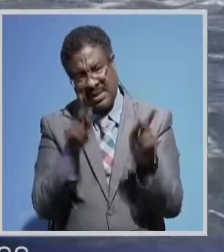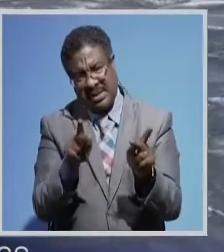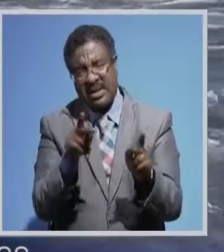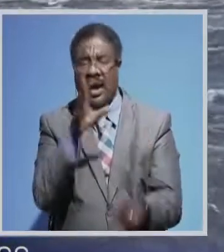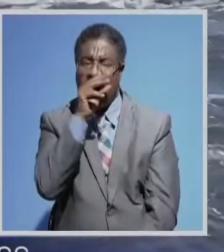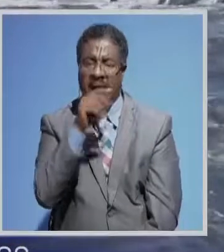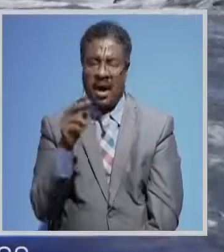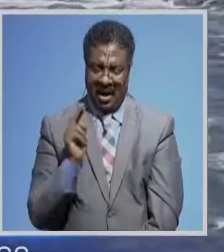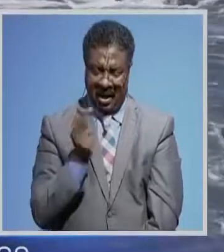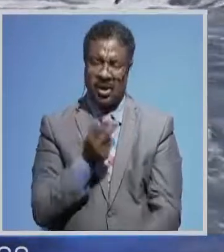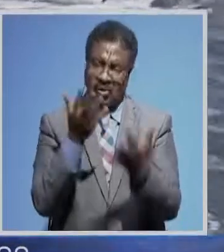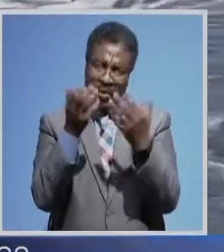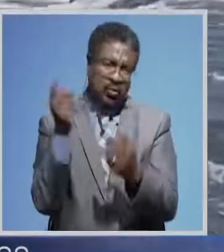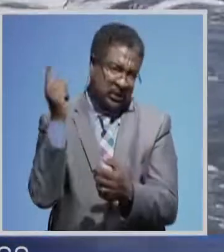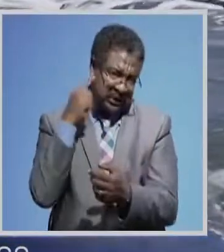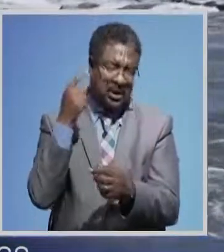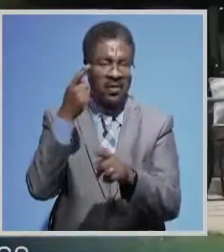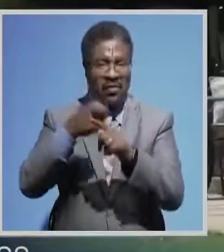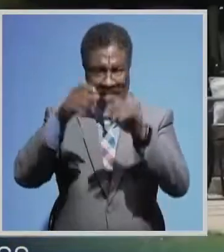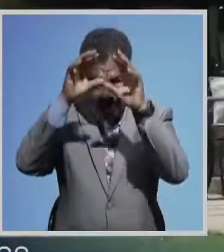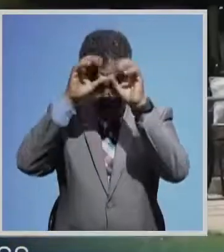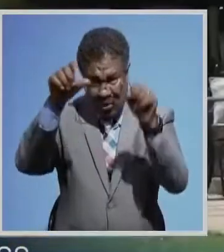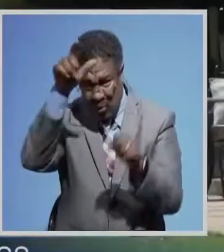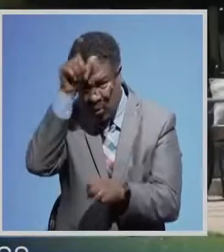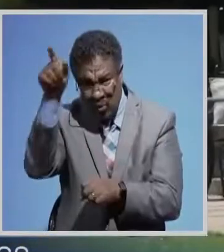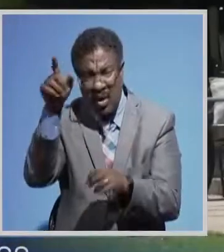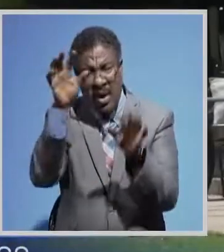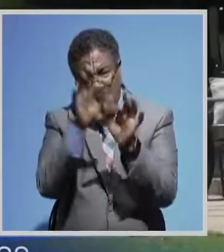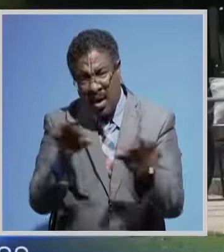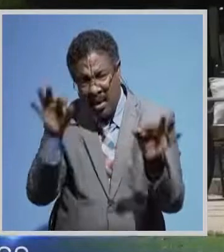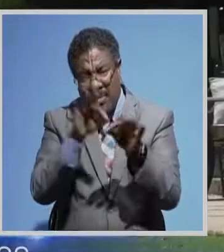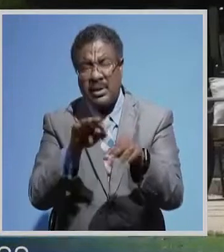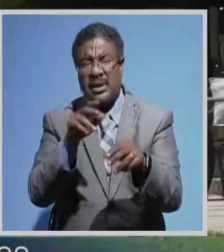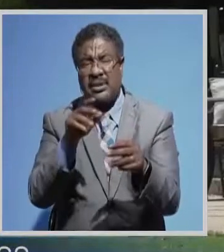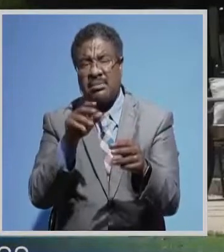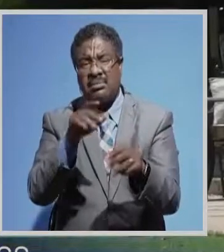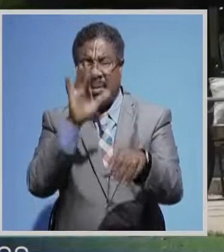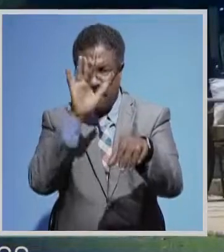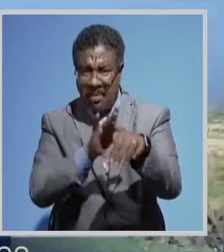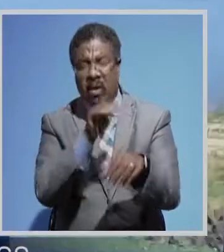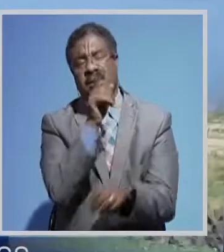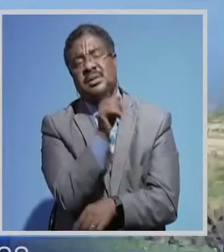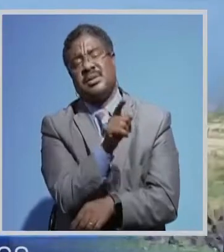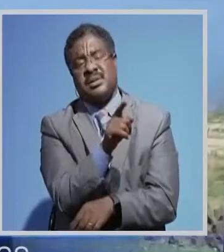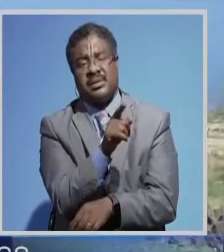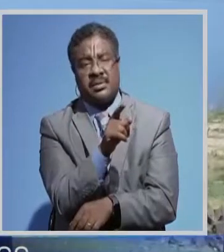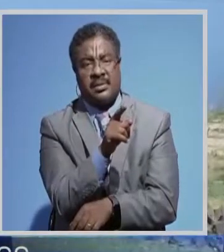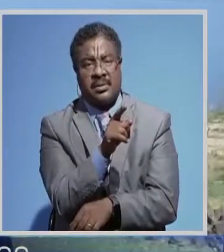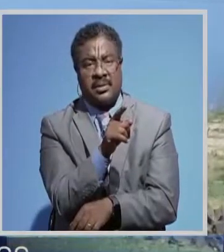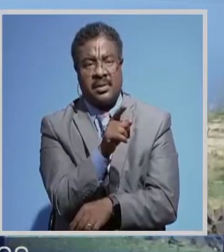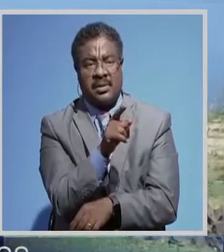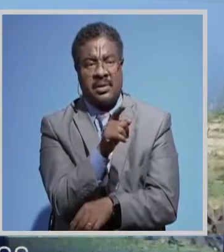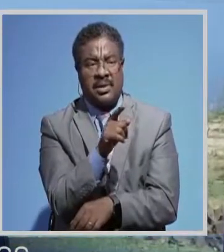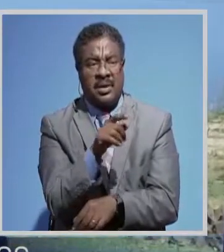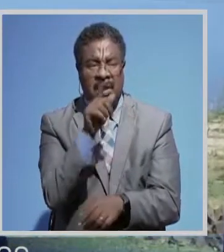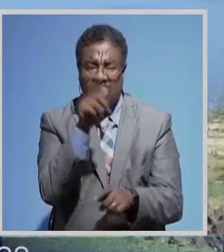to Parliament on Friday, will make pronouncements that will awaken the tourism business in the tourist capital. We in the tourism sector, a